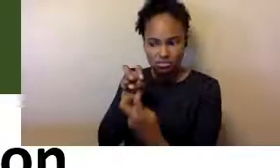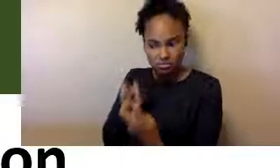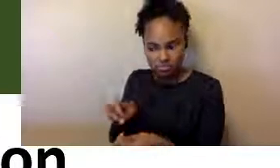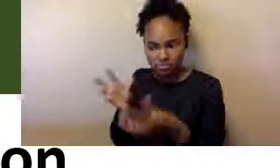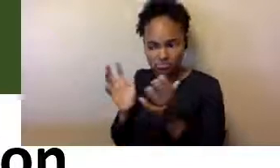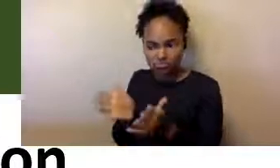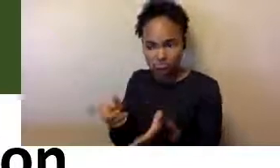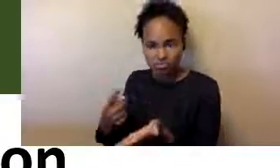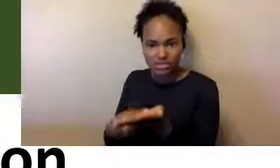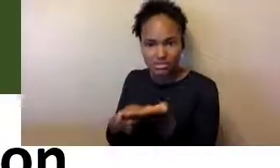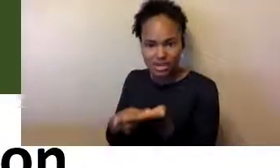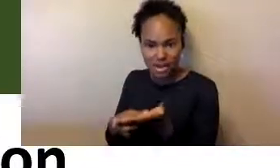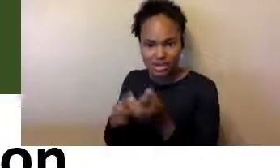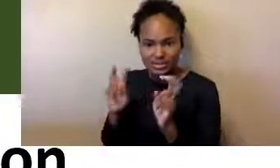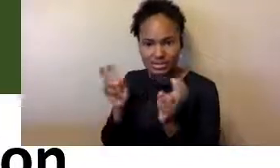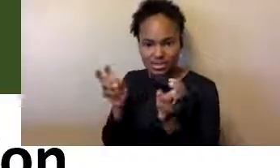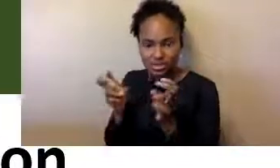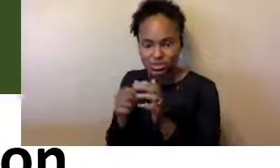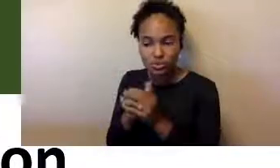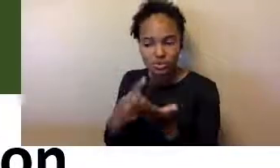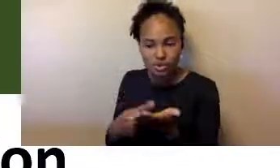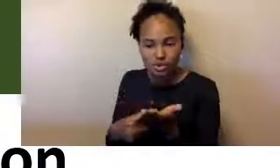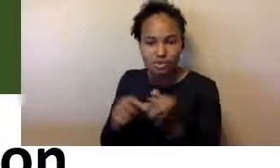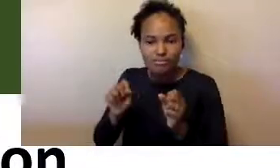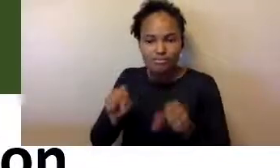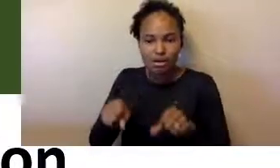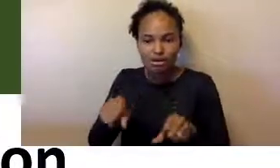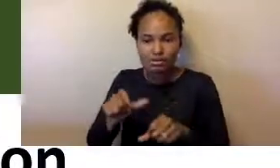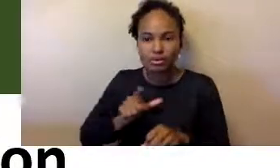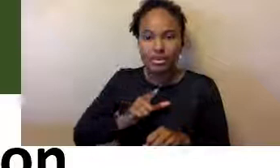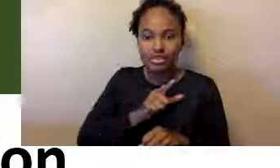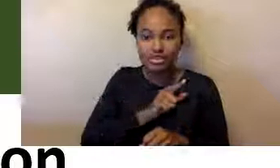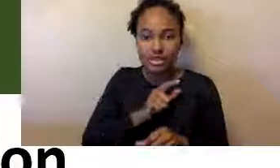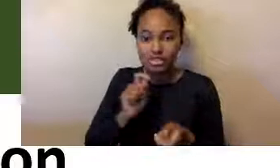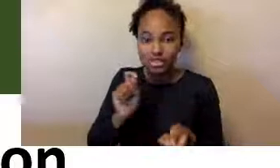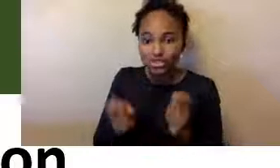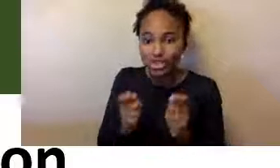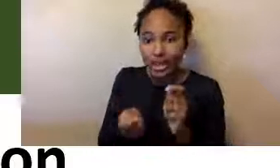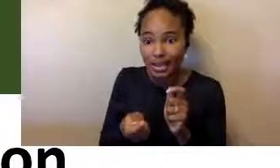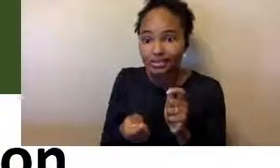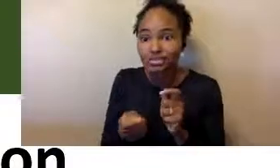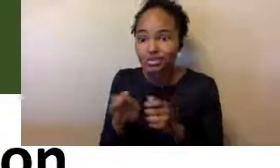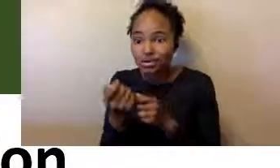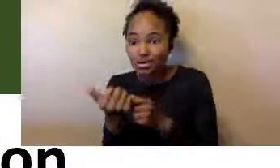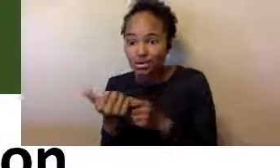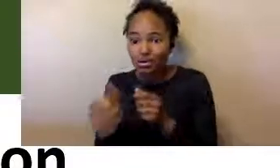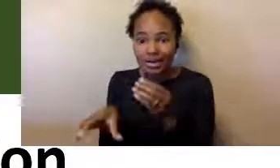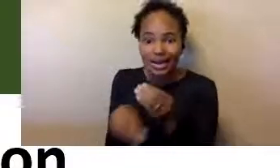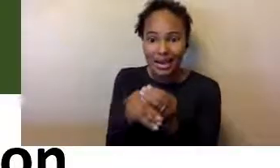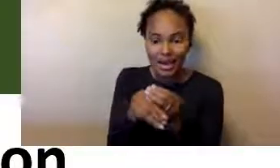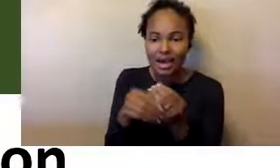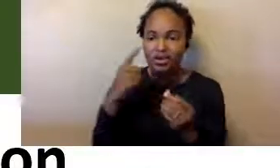and talk about any possible legislation that can be done to deal with